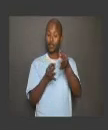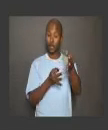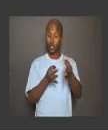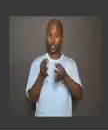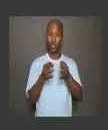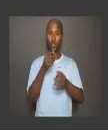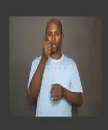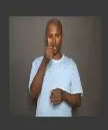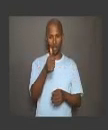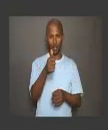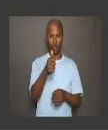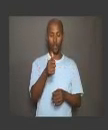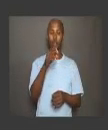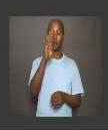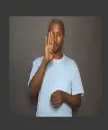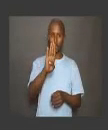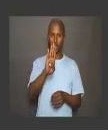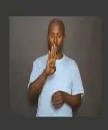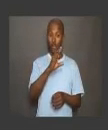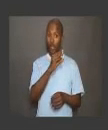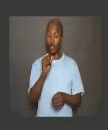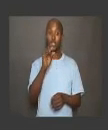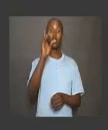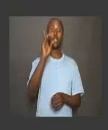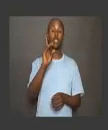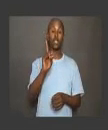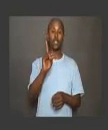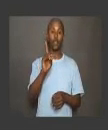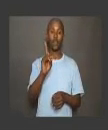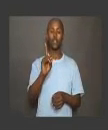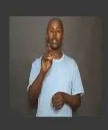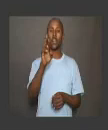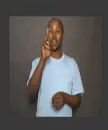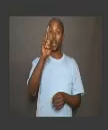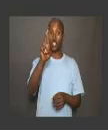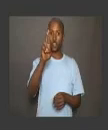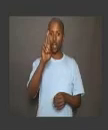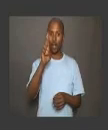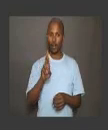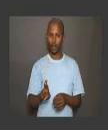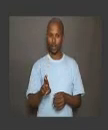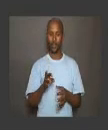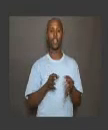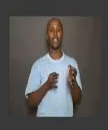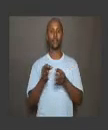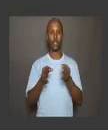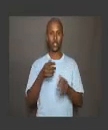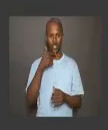Expressions a, b, and d are rational